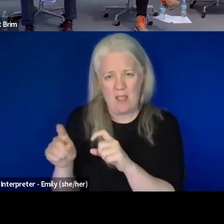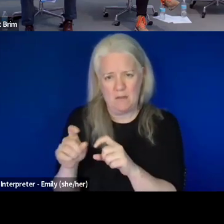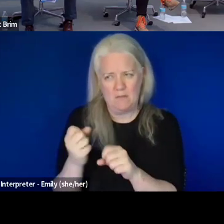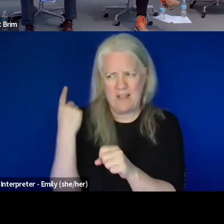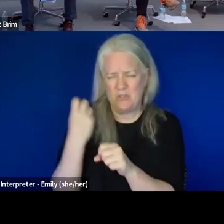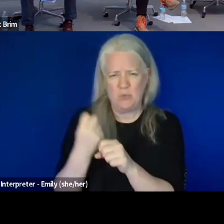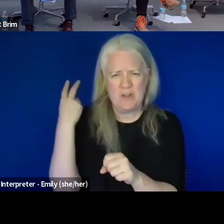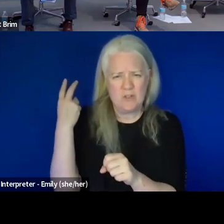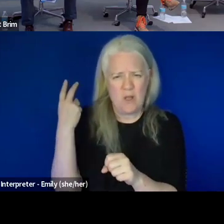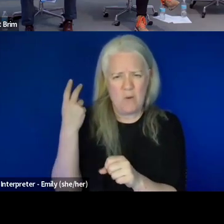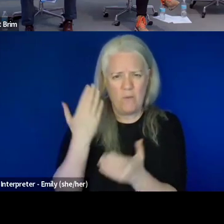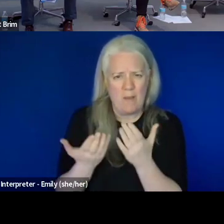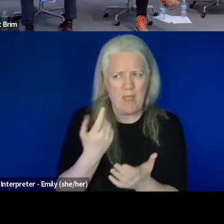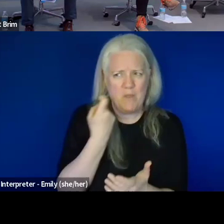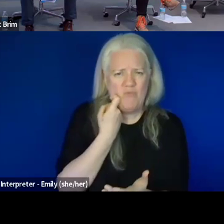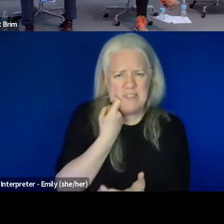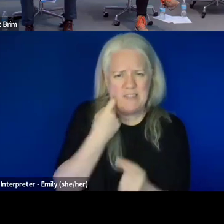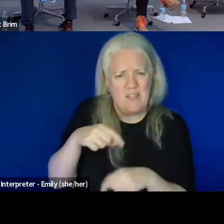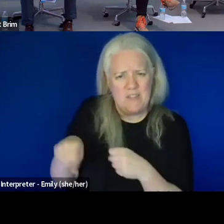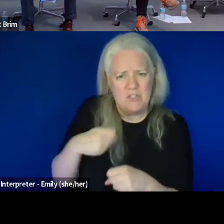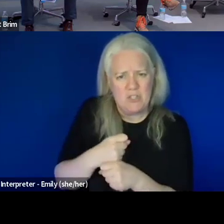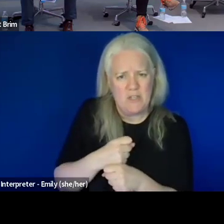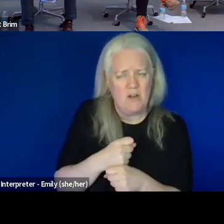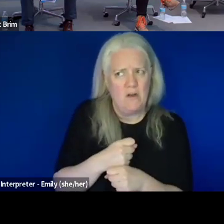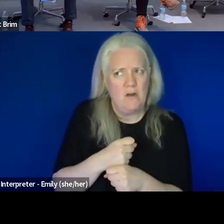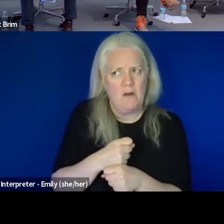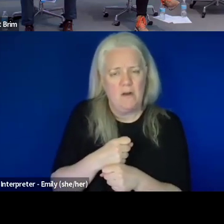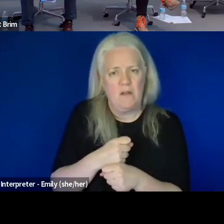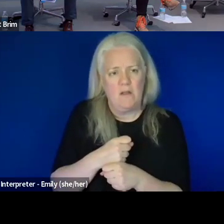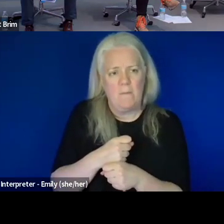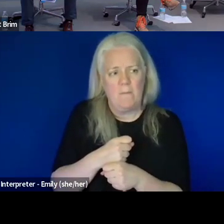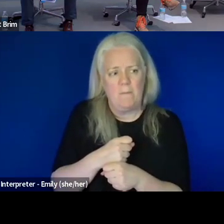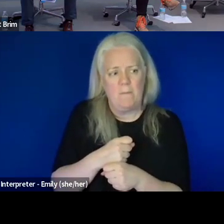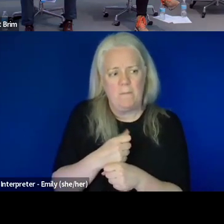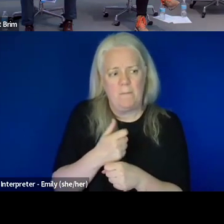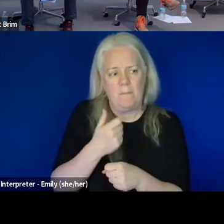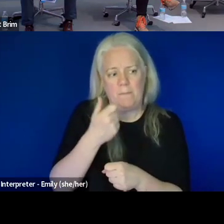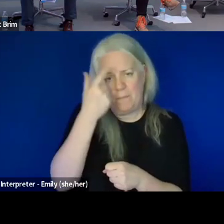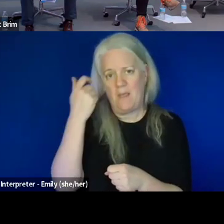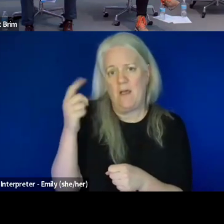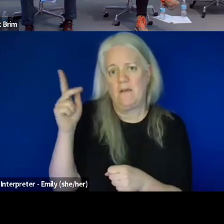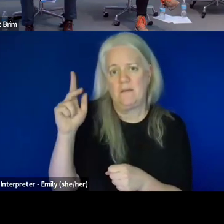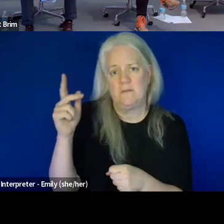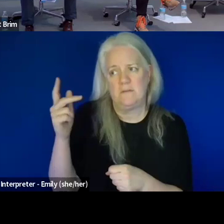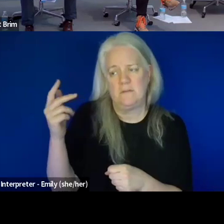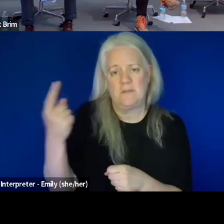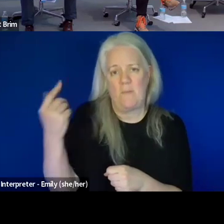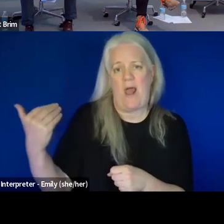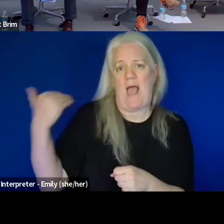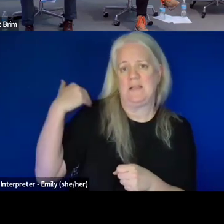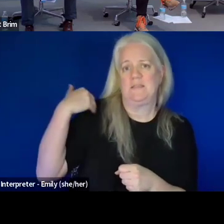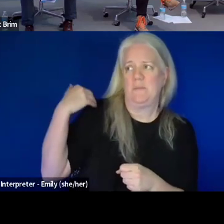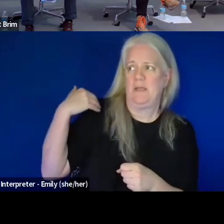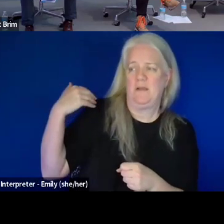Maybe it was within this year actually, because I was asked to get more LGBTQI plus identified students to complete it. And I don't have